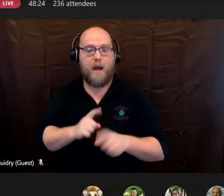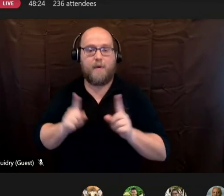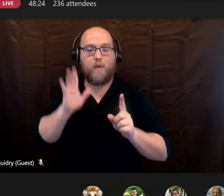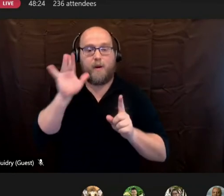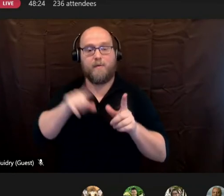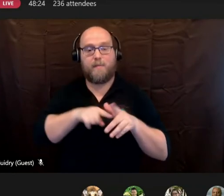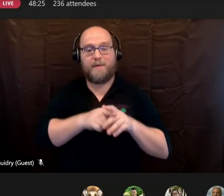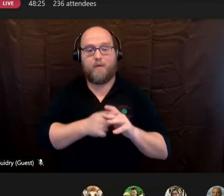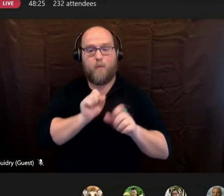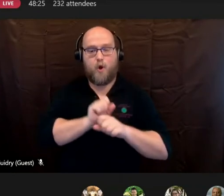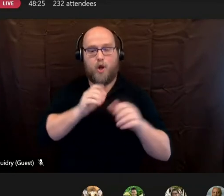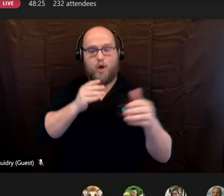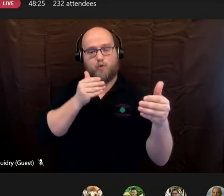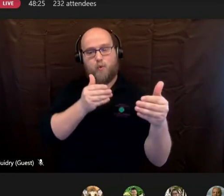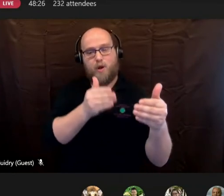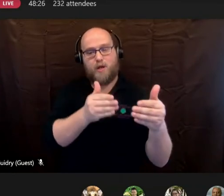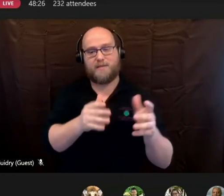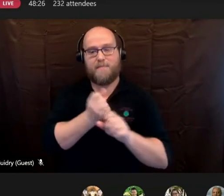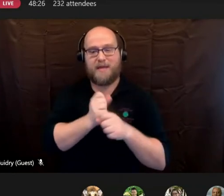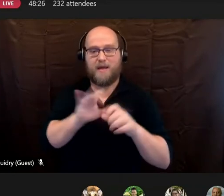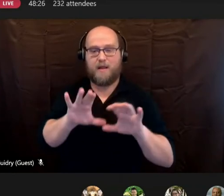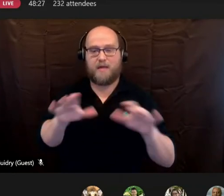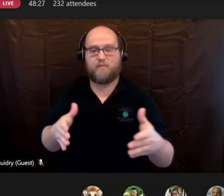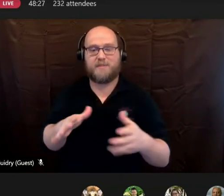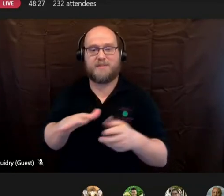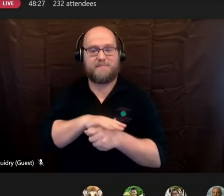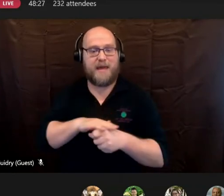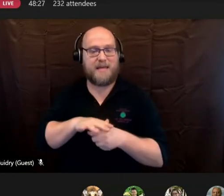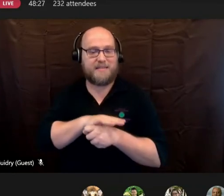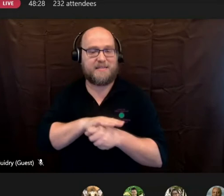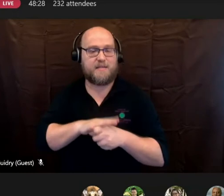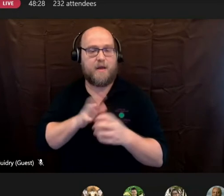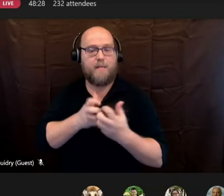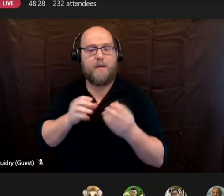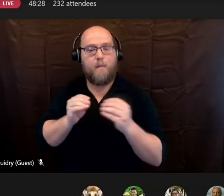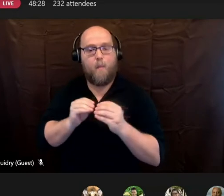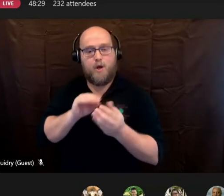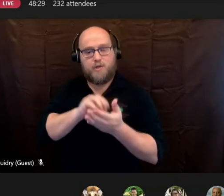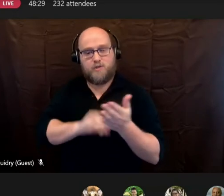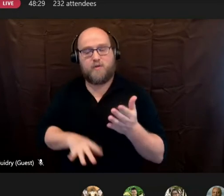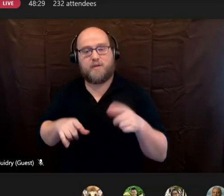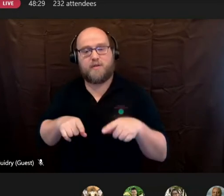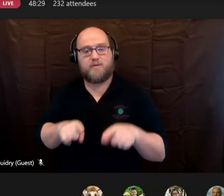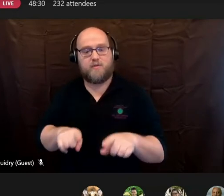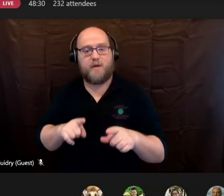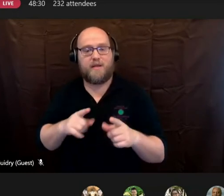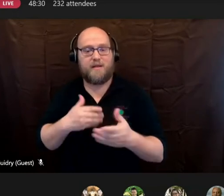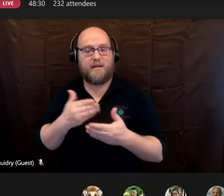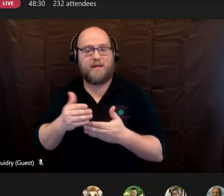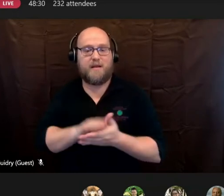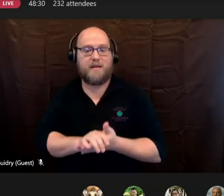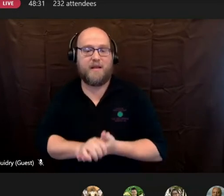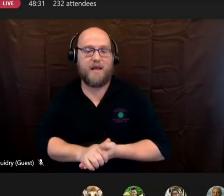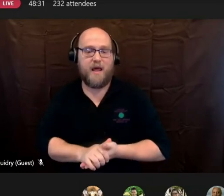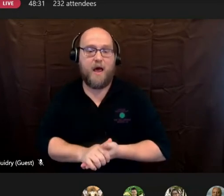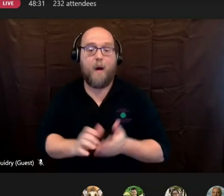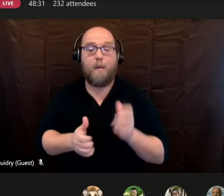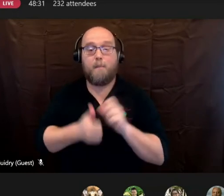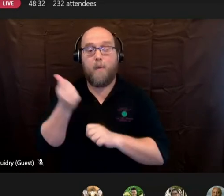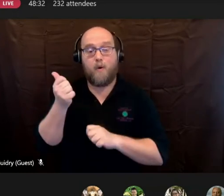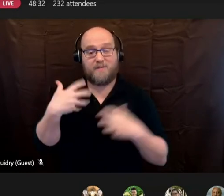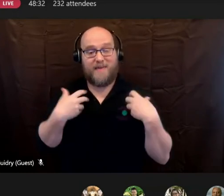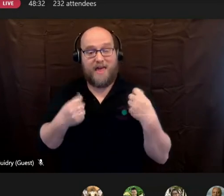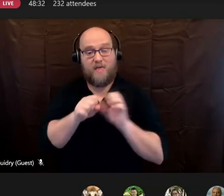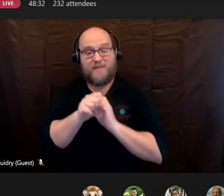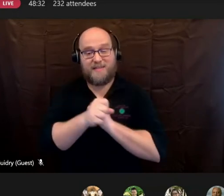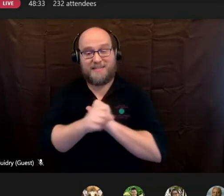possible. The majority of the health and safety requirements in the newly released document remain unchanged and in effect for next